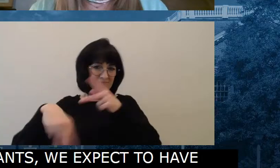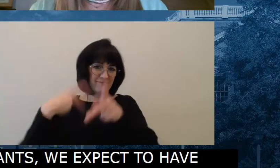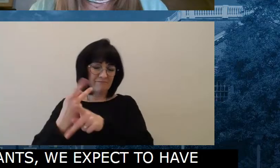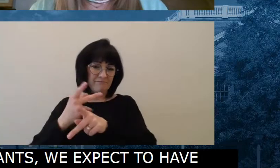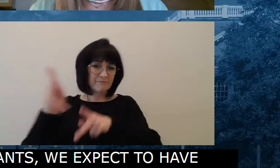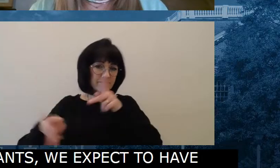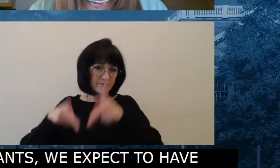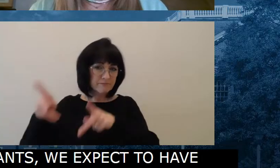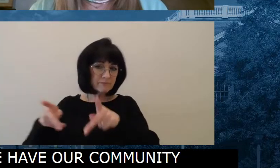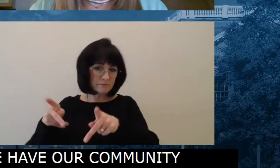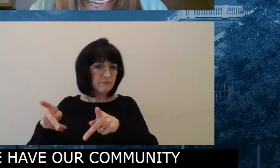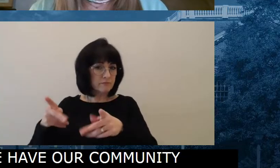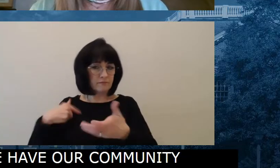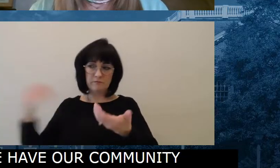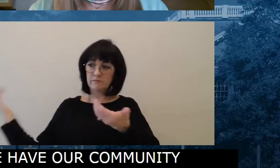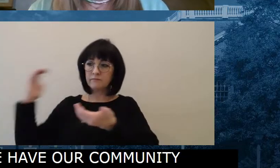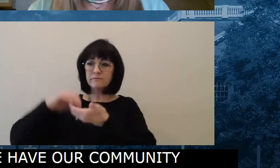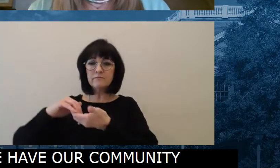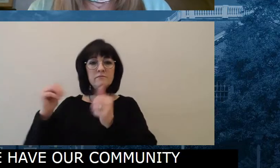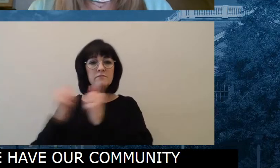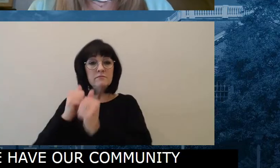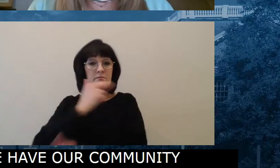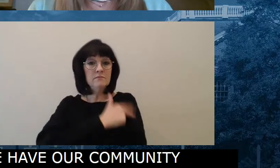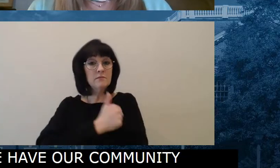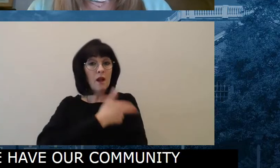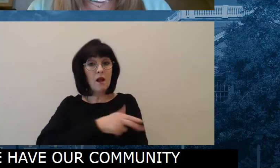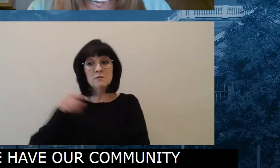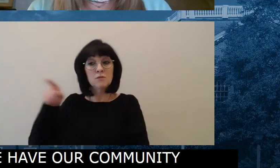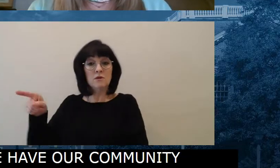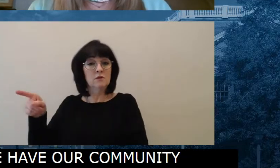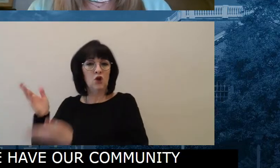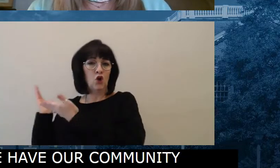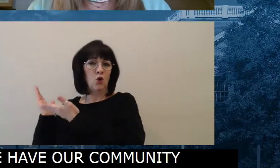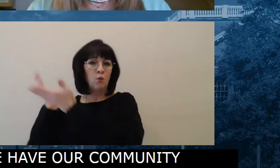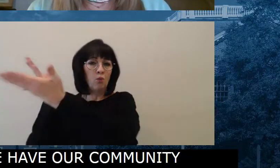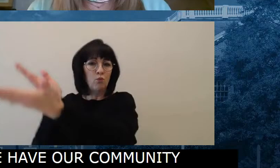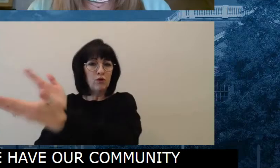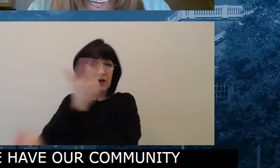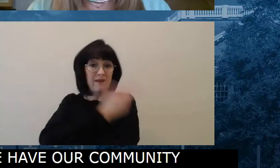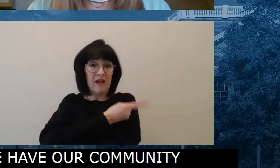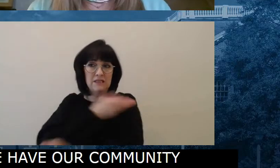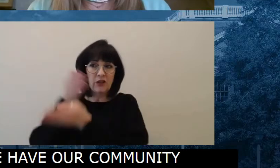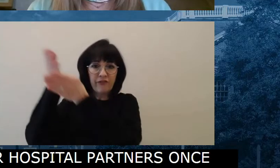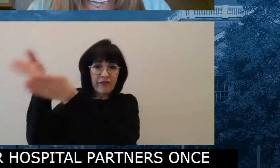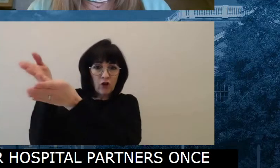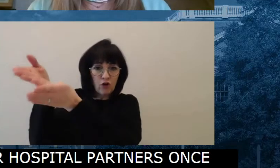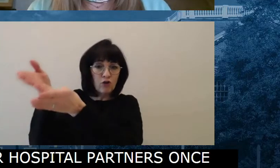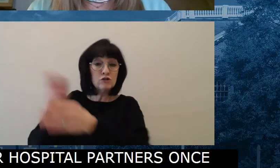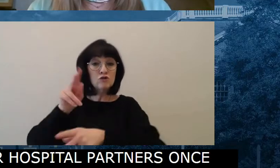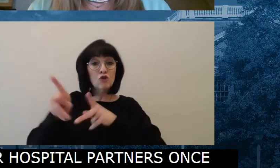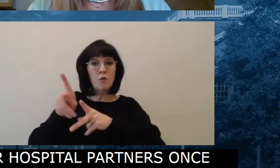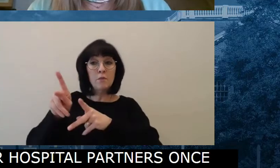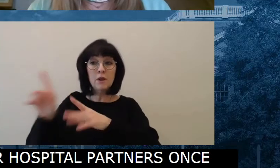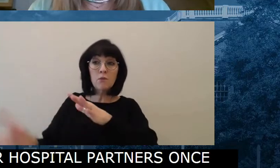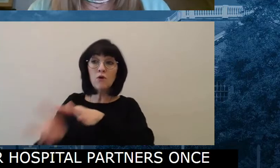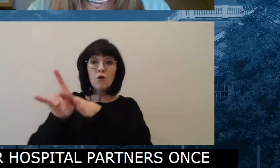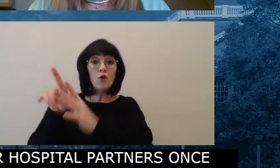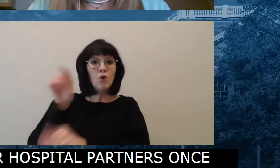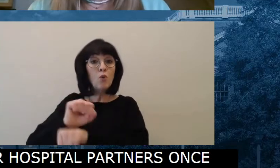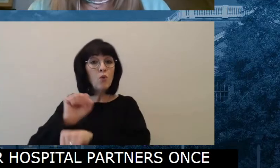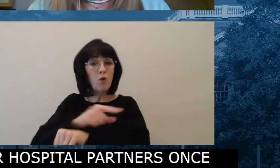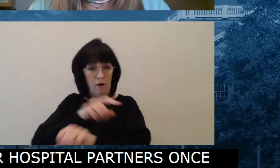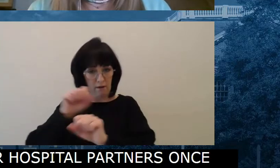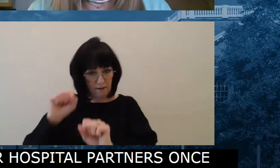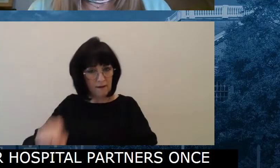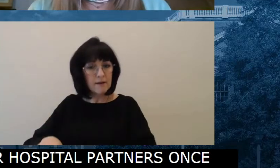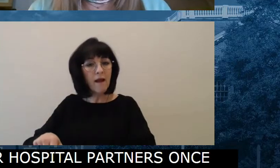focus on those with pre-existing conditions, to continue to do those community-based events. And so our